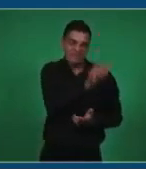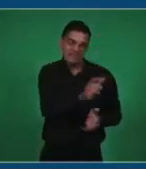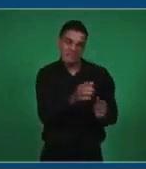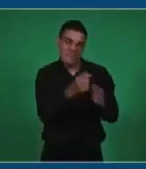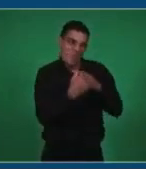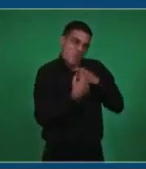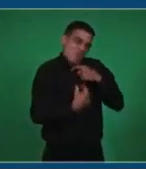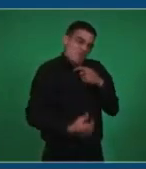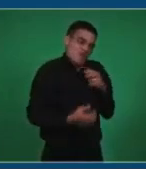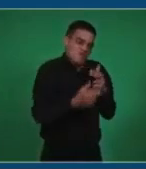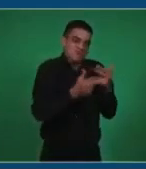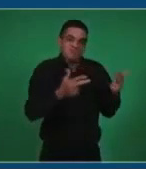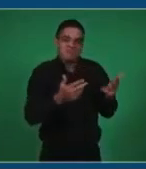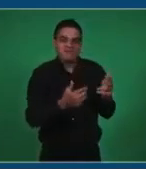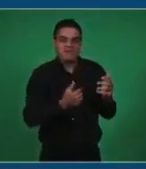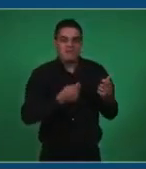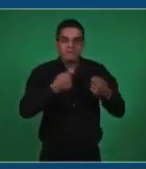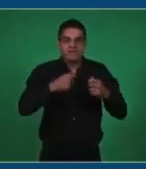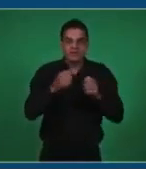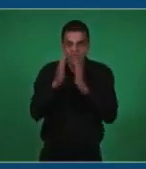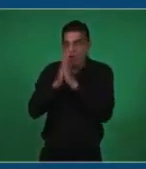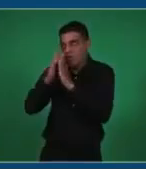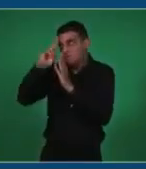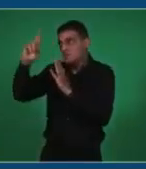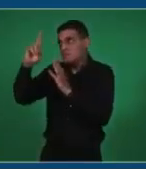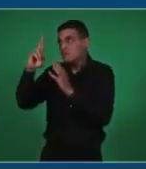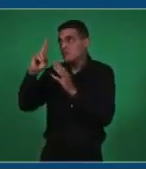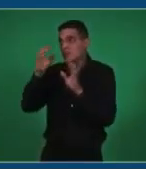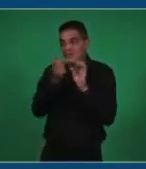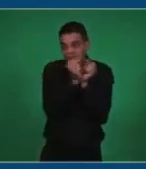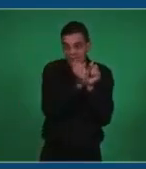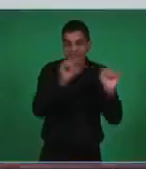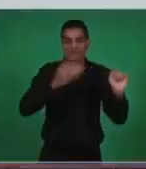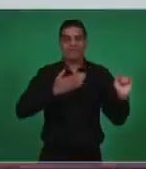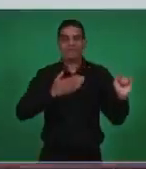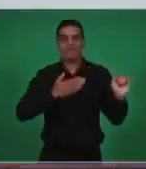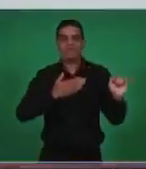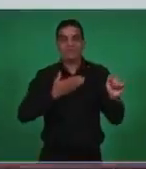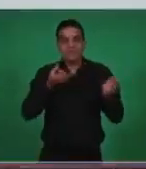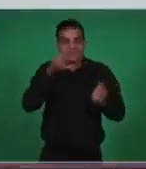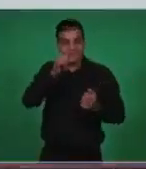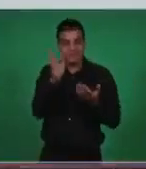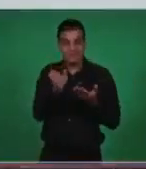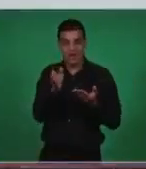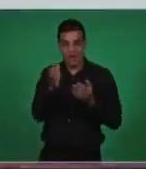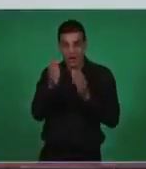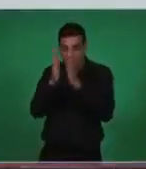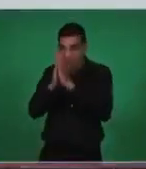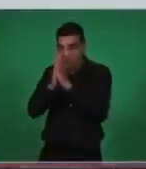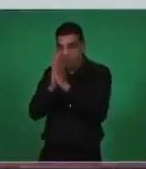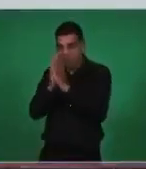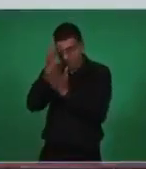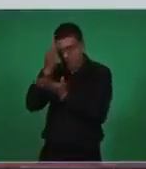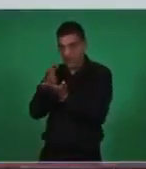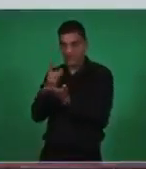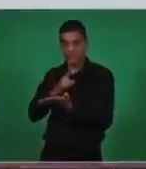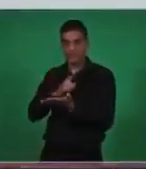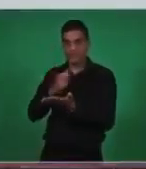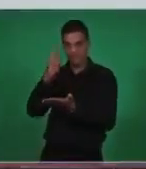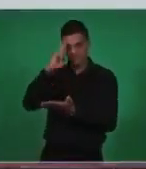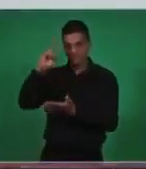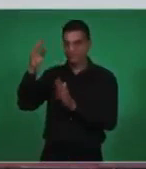deacon, but I want a deliverance tonight. But Jesus has already forgiven you. Glory to